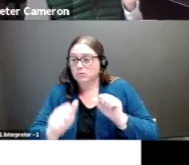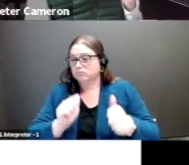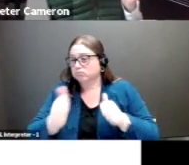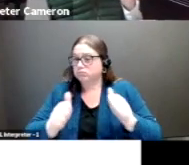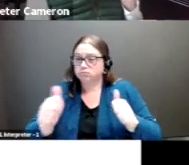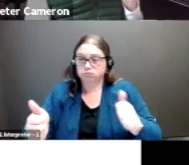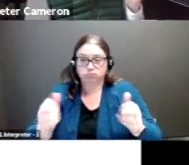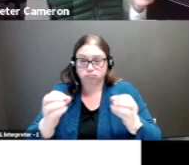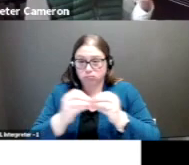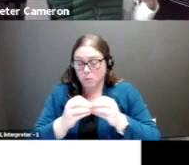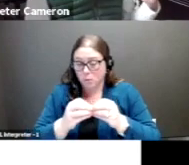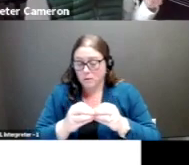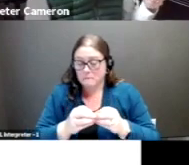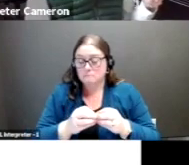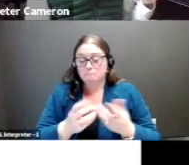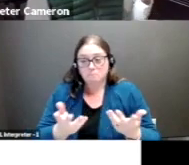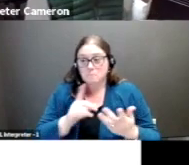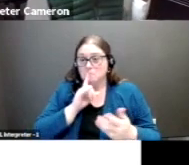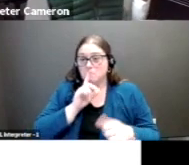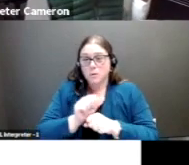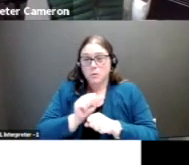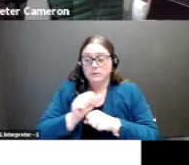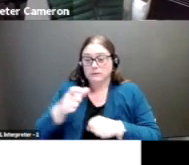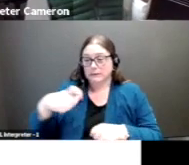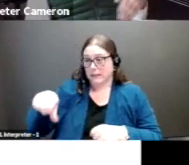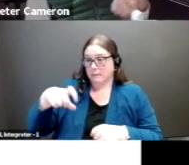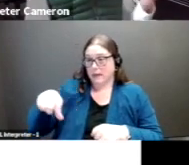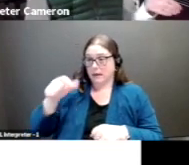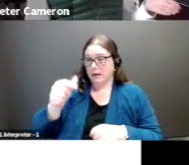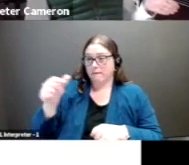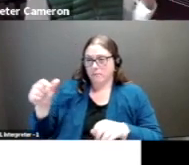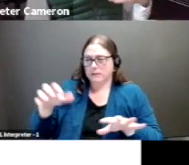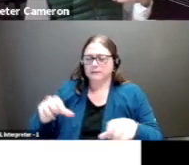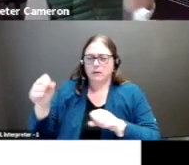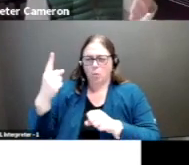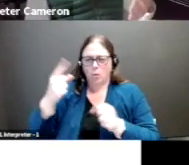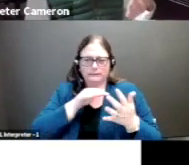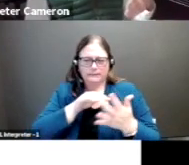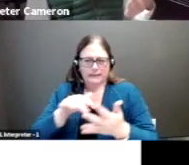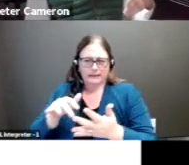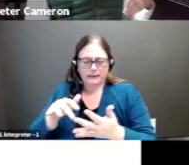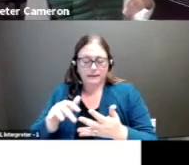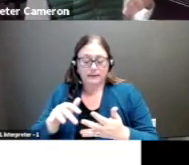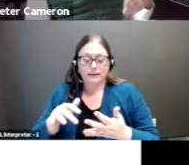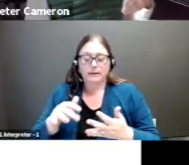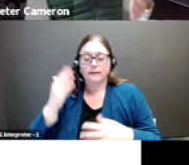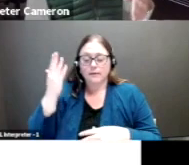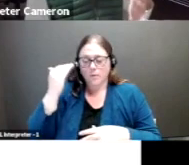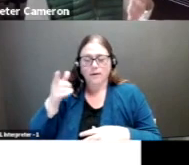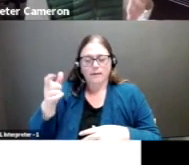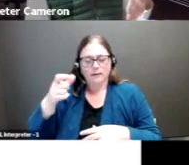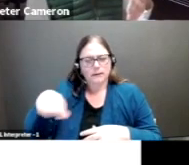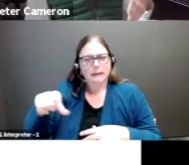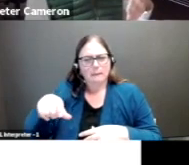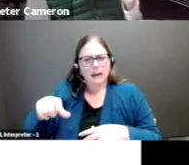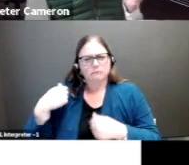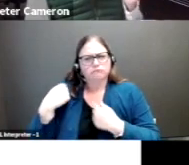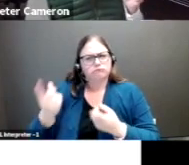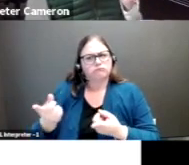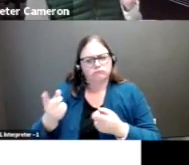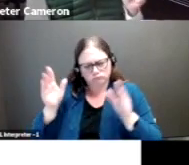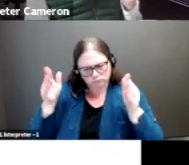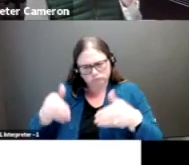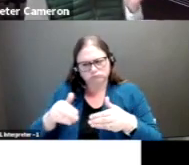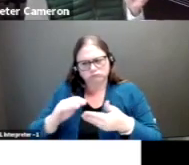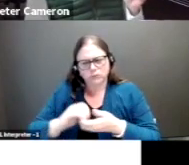The Quebec government actually did a study because they have invested a lot in cooperative development. They wanted